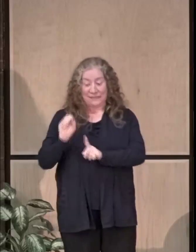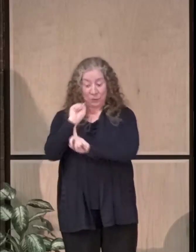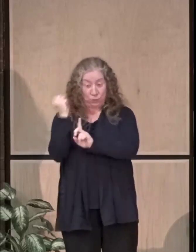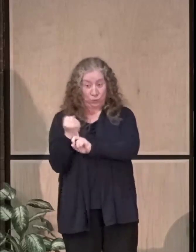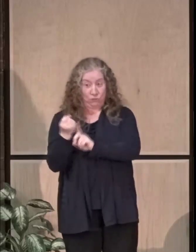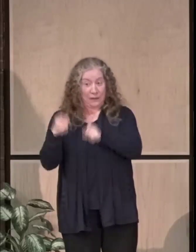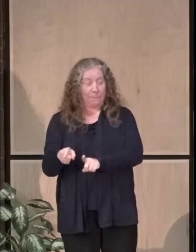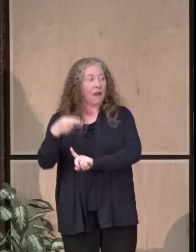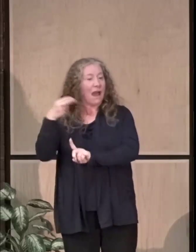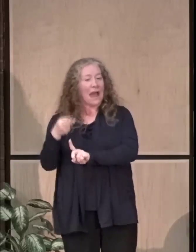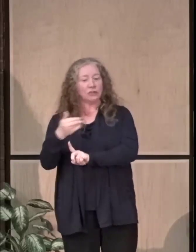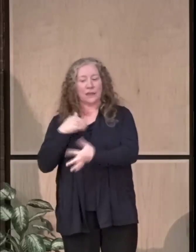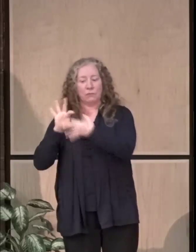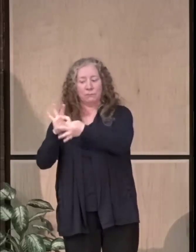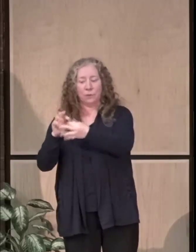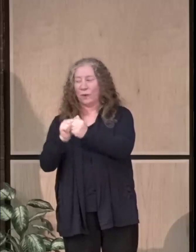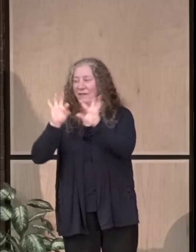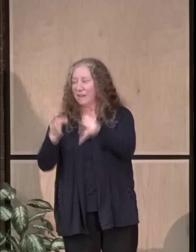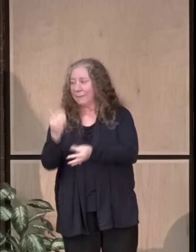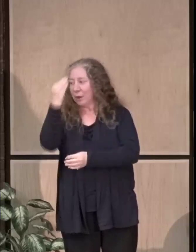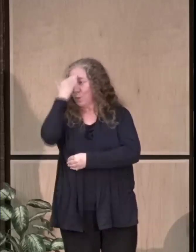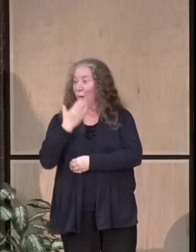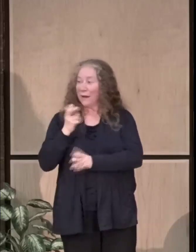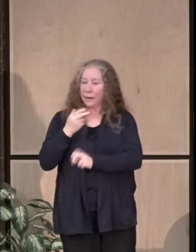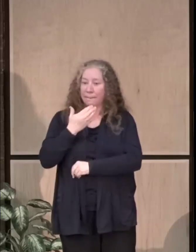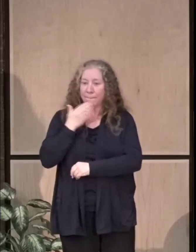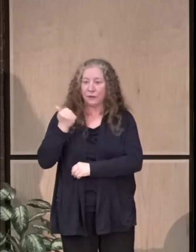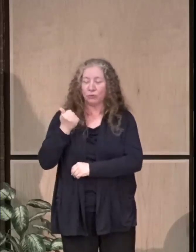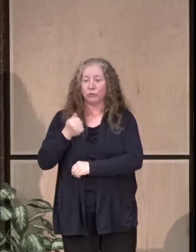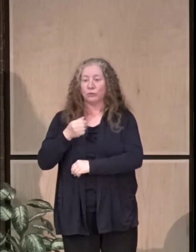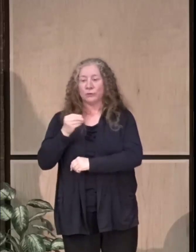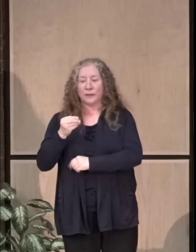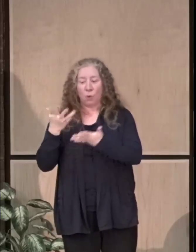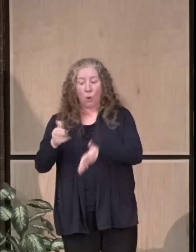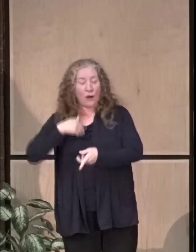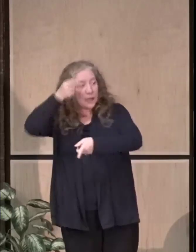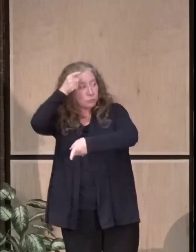knowing the family better and him filling us in and having an agreement